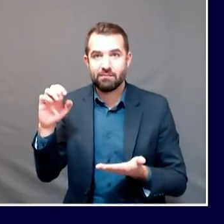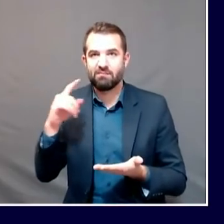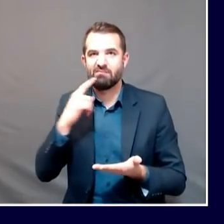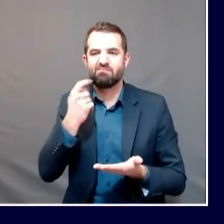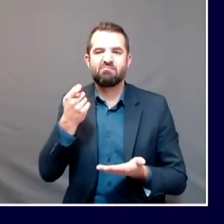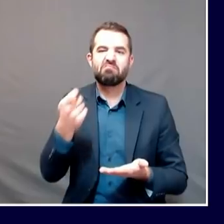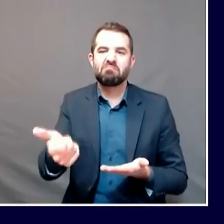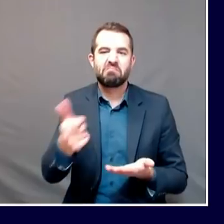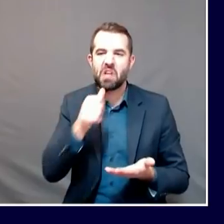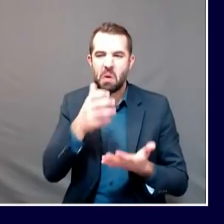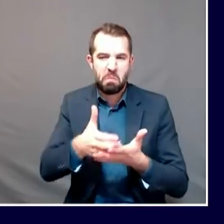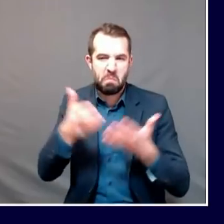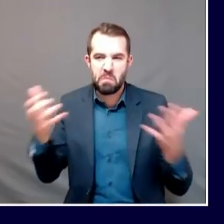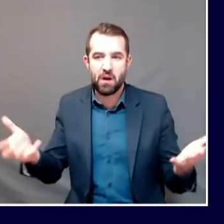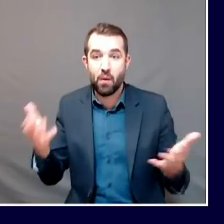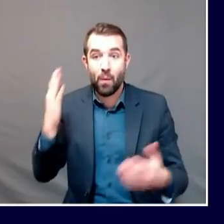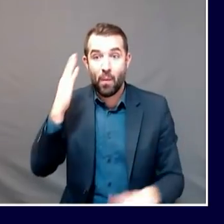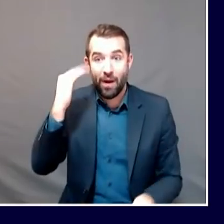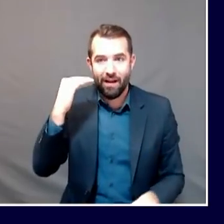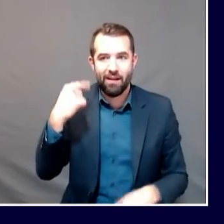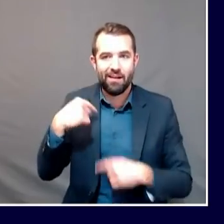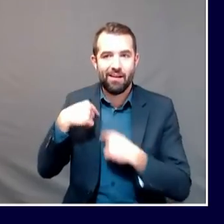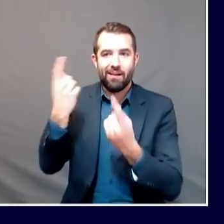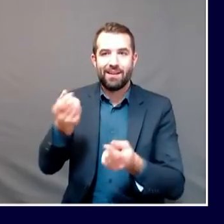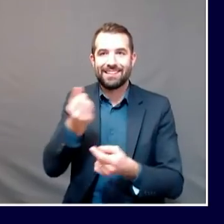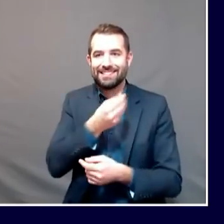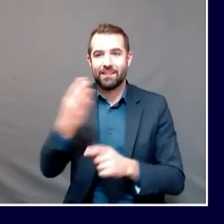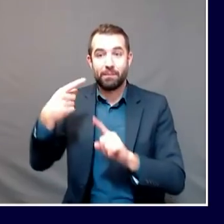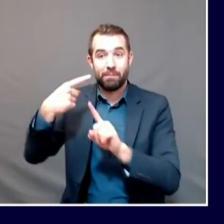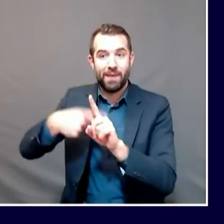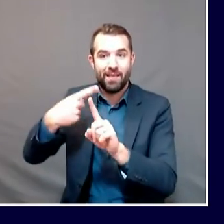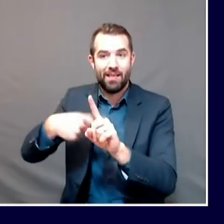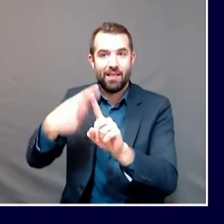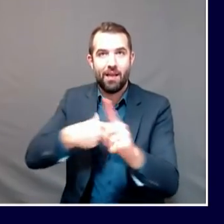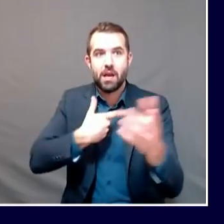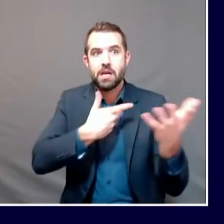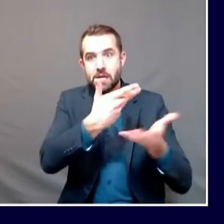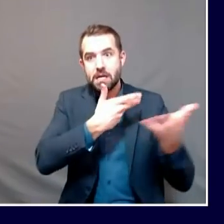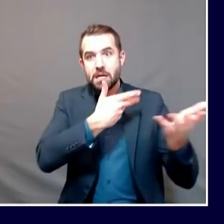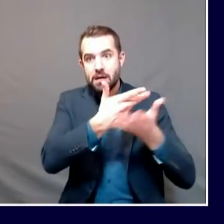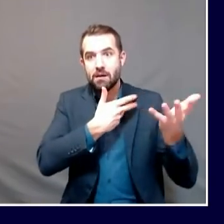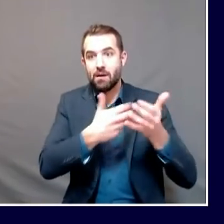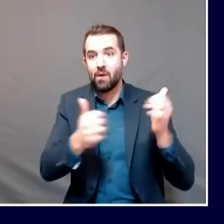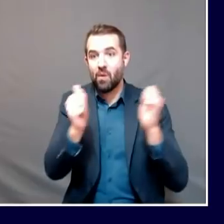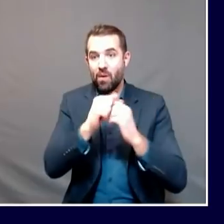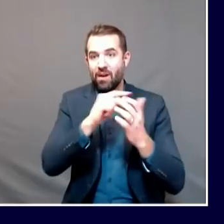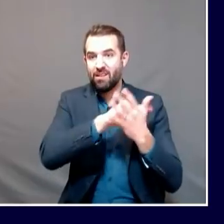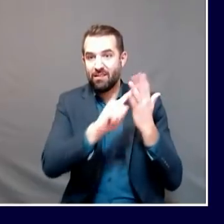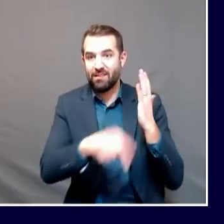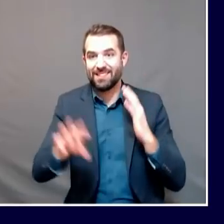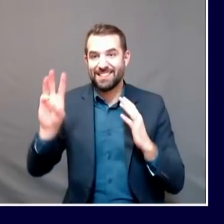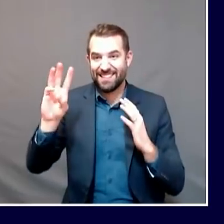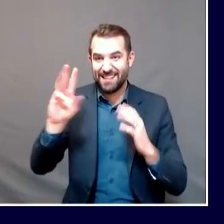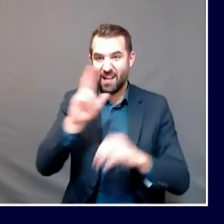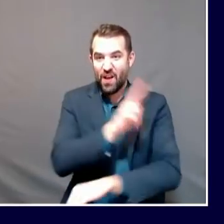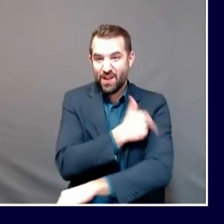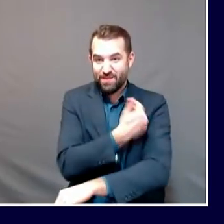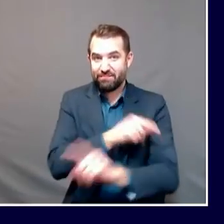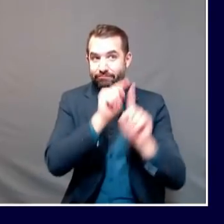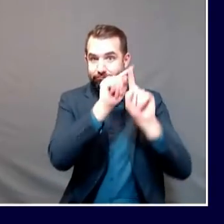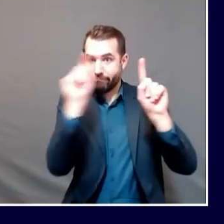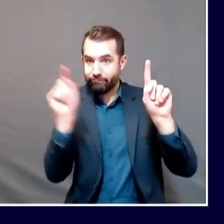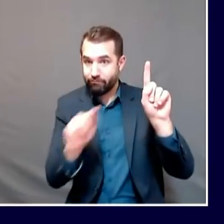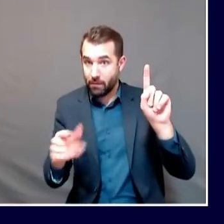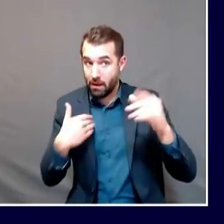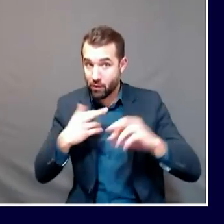we have been working with hospitals to plan for and make sure they had ultra cold storage freezers.